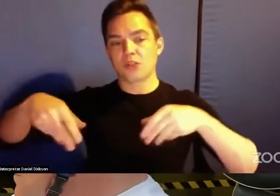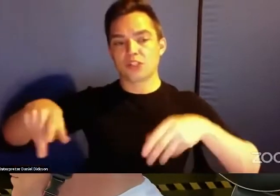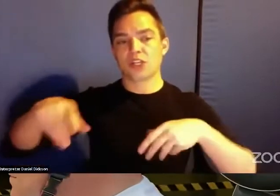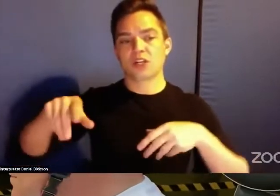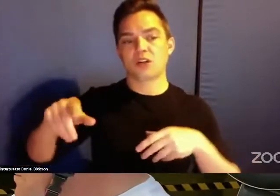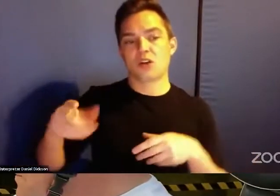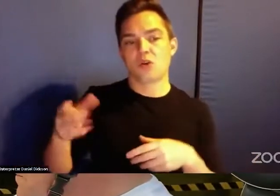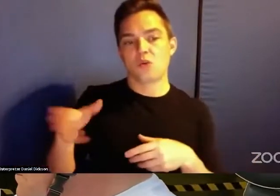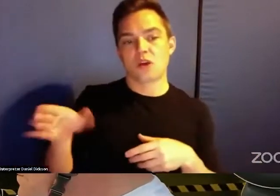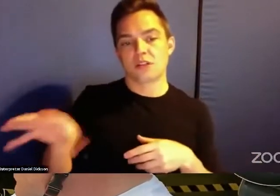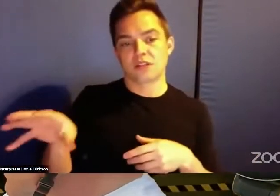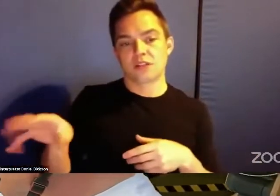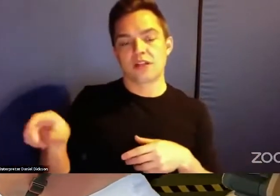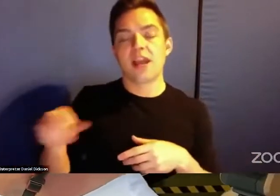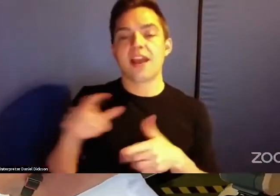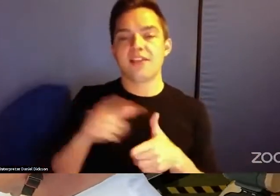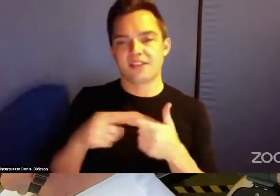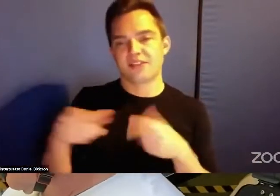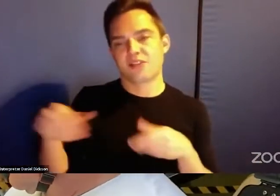the rest.